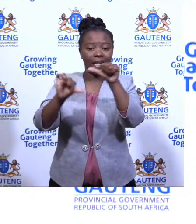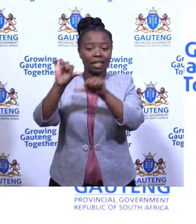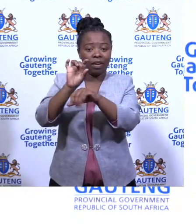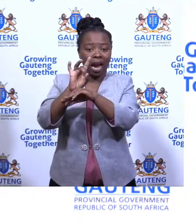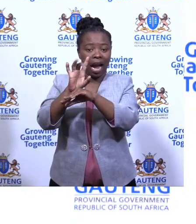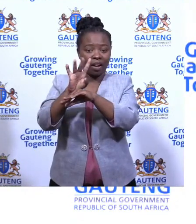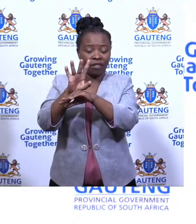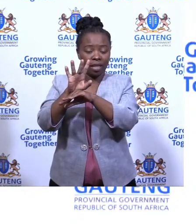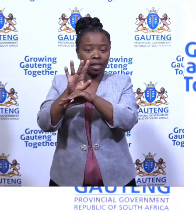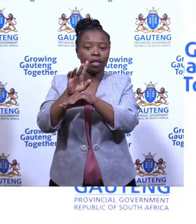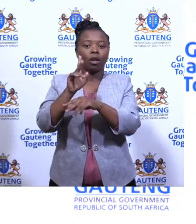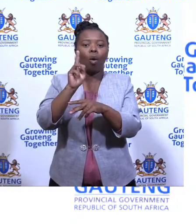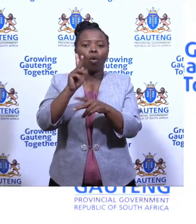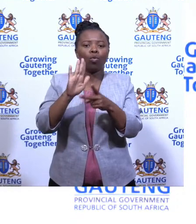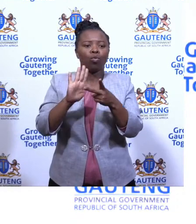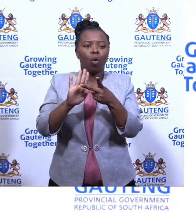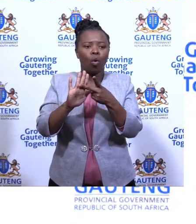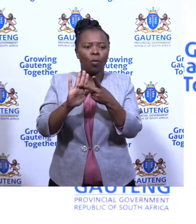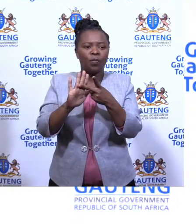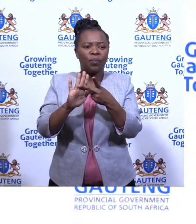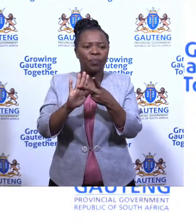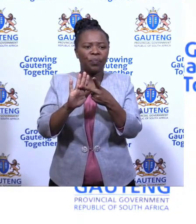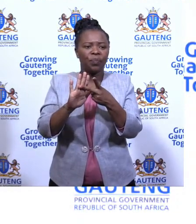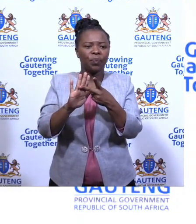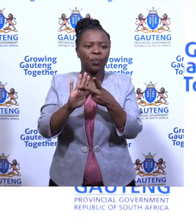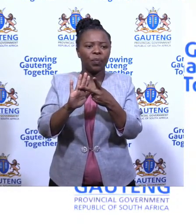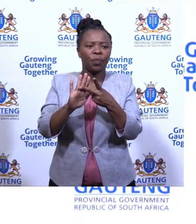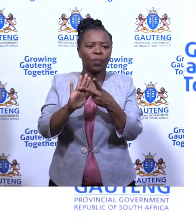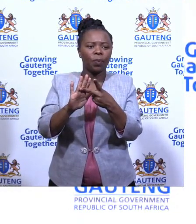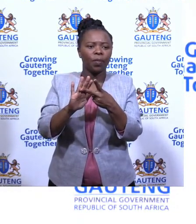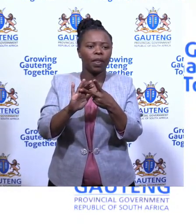but also on a lot of